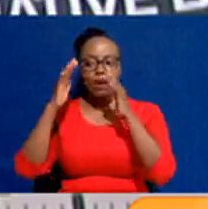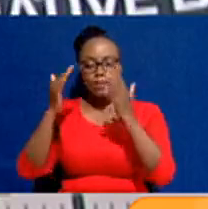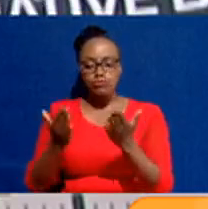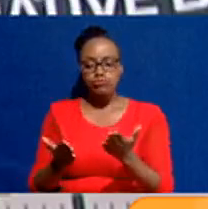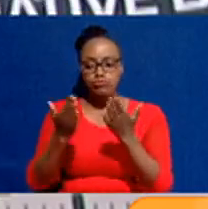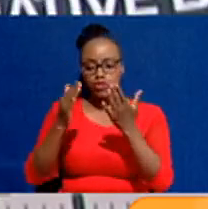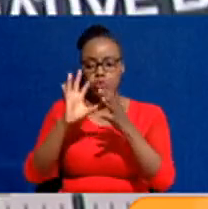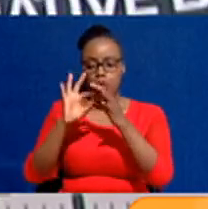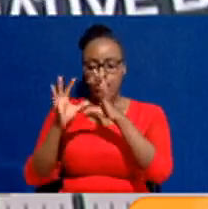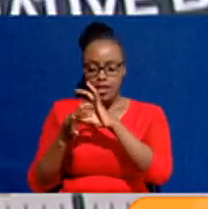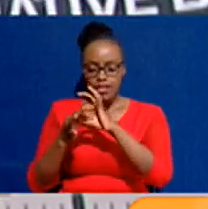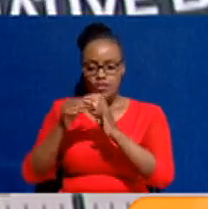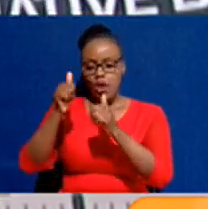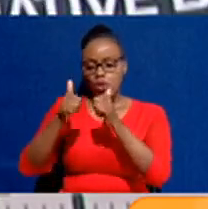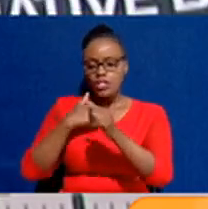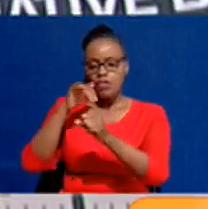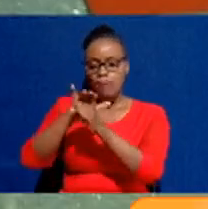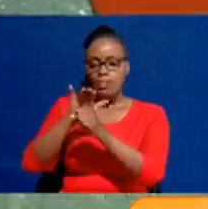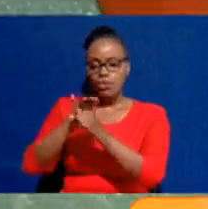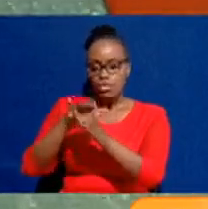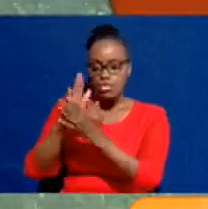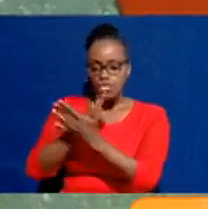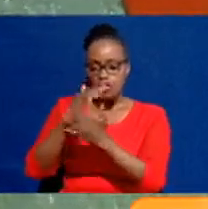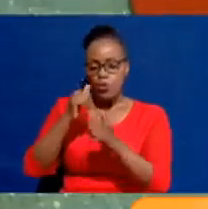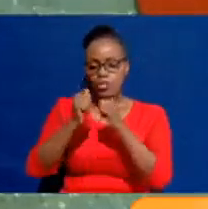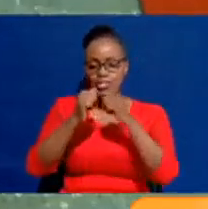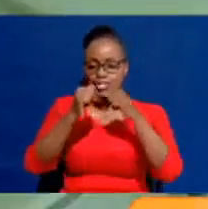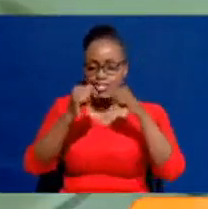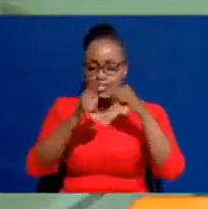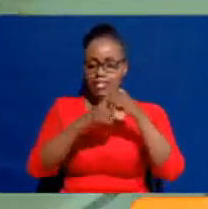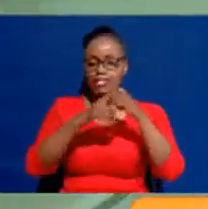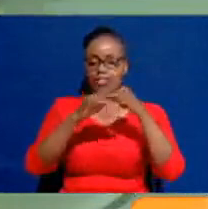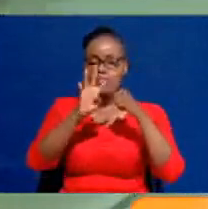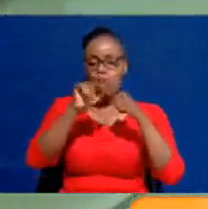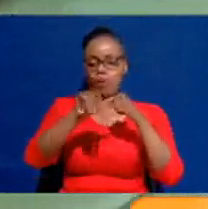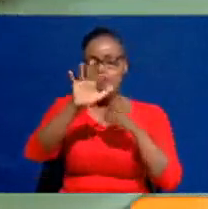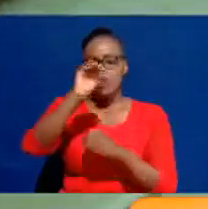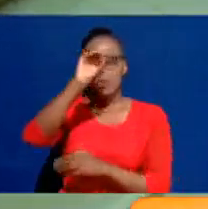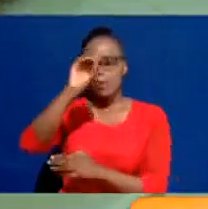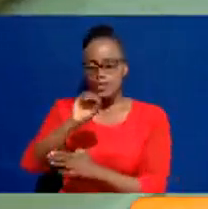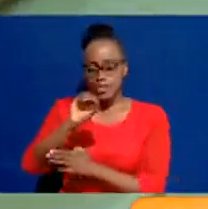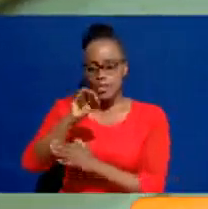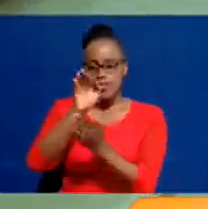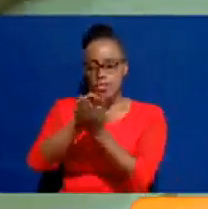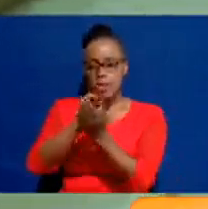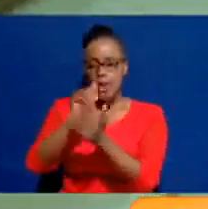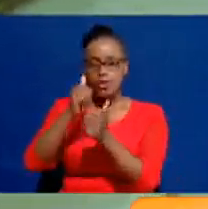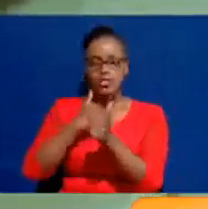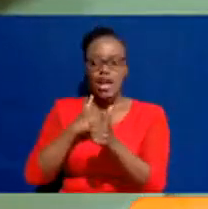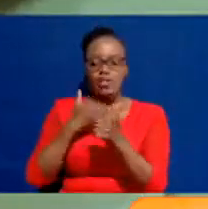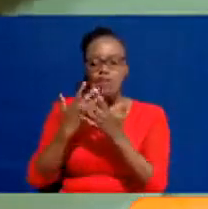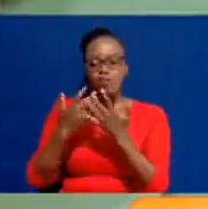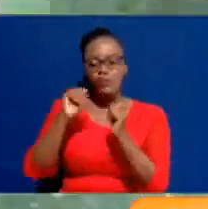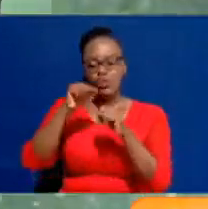to cooperatives, who are majority shareholders with a 64.5% stake in the bank, for which they are set to